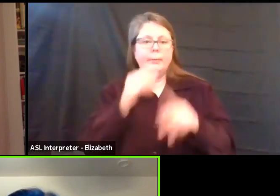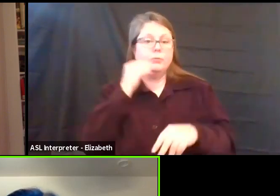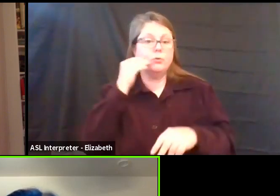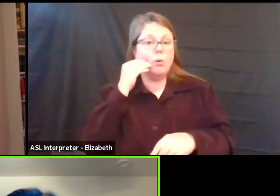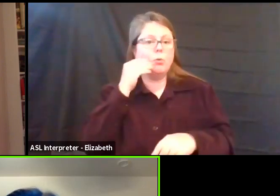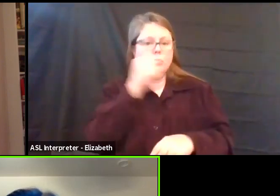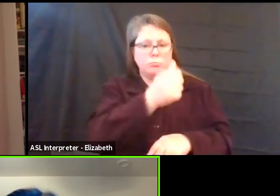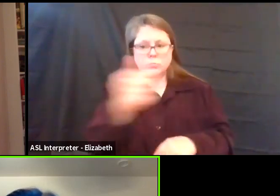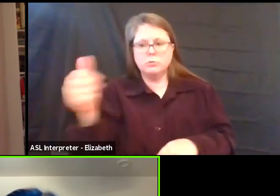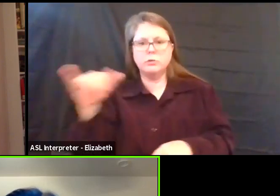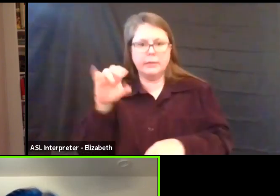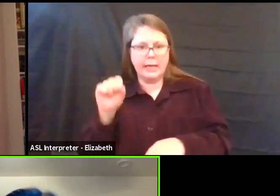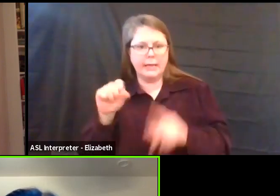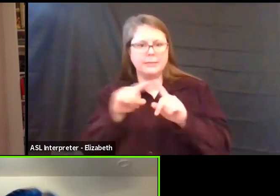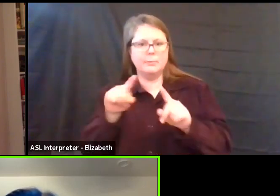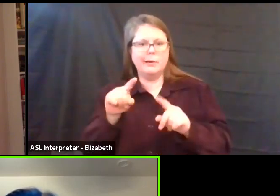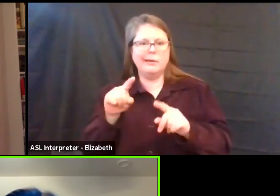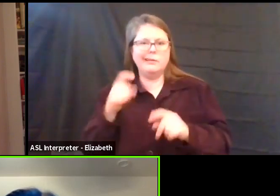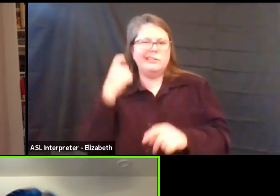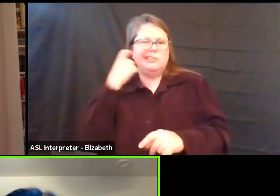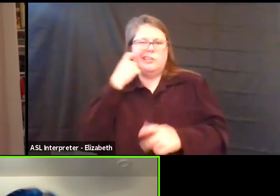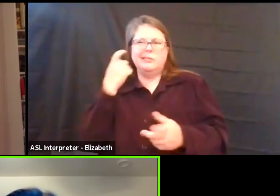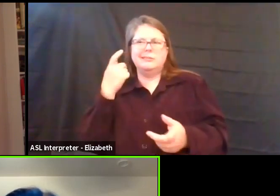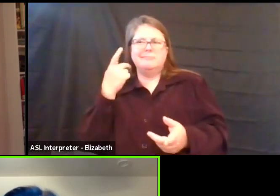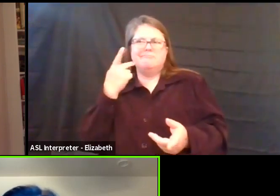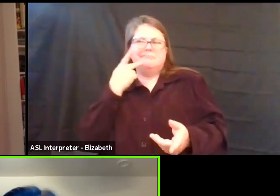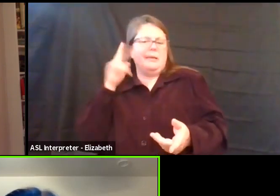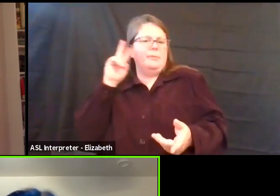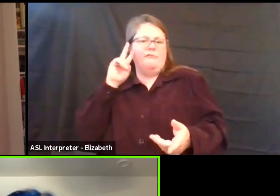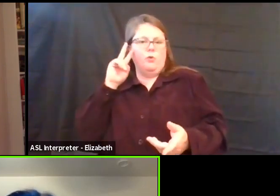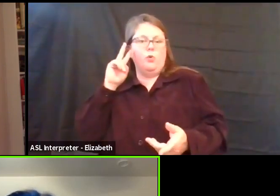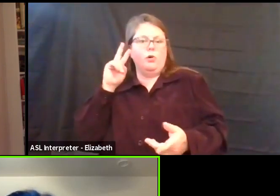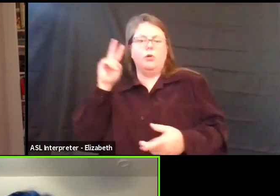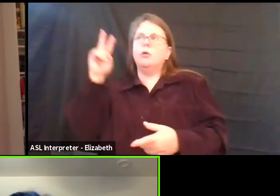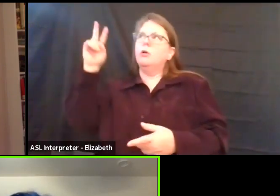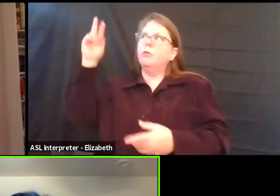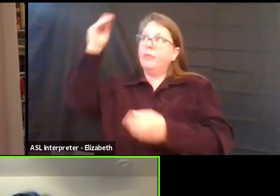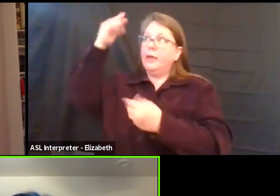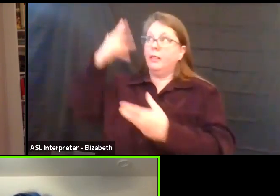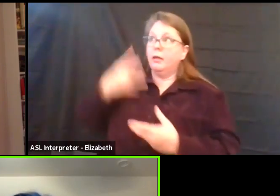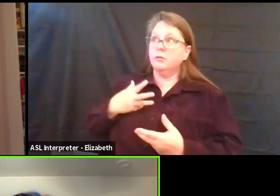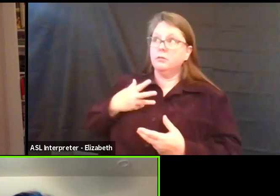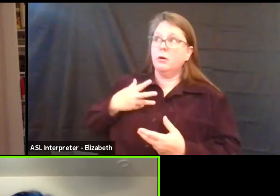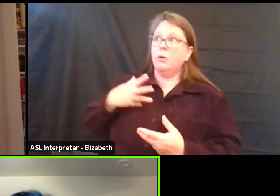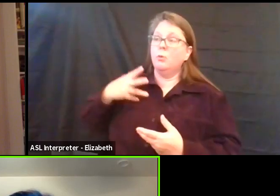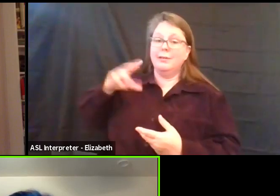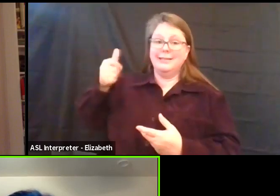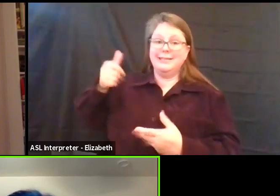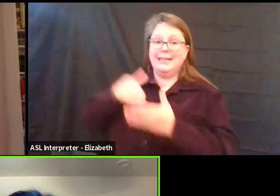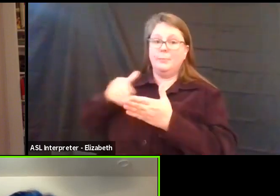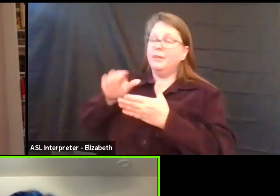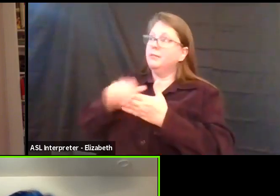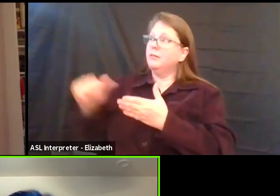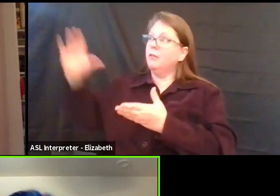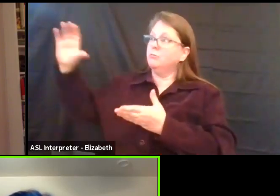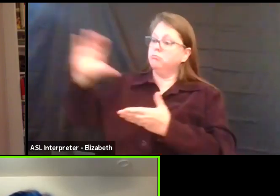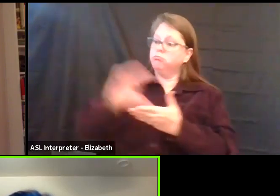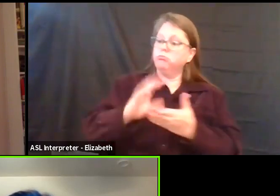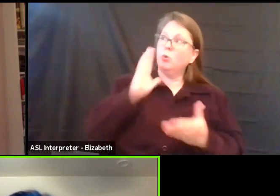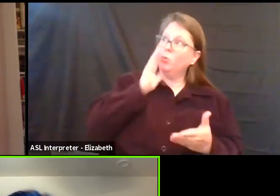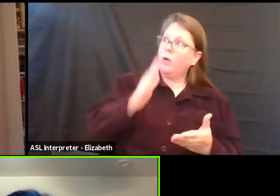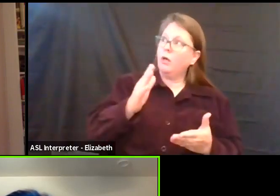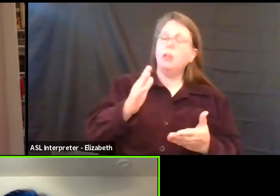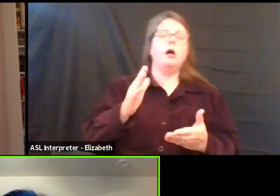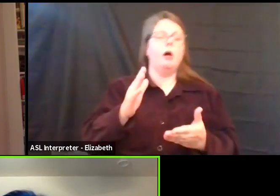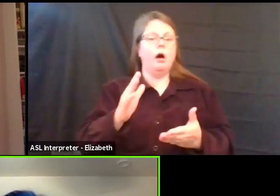that we were going to get the 10 million. And so we're working quickly and staffing up to determine how people can